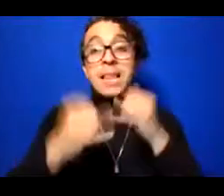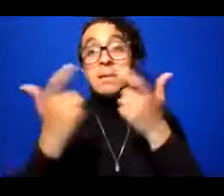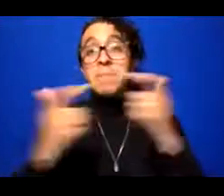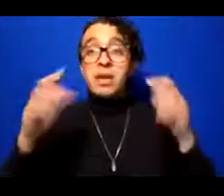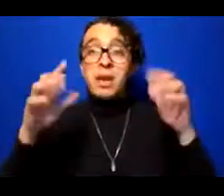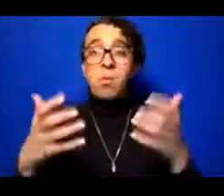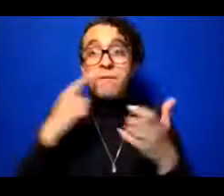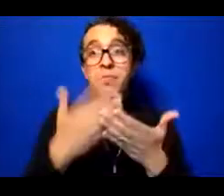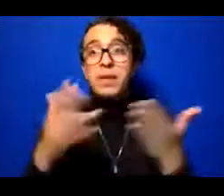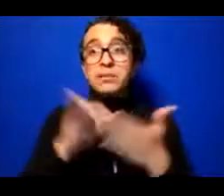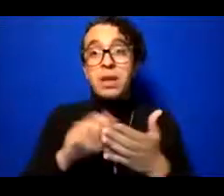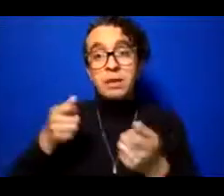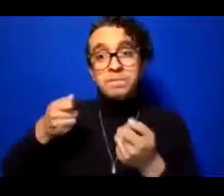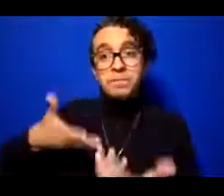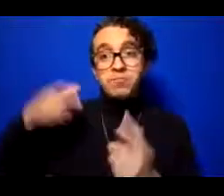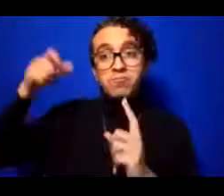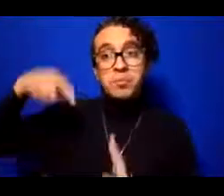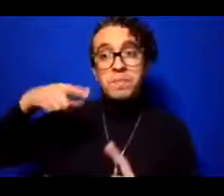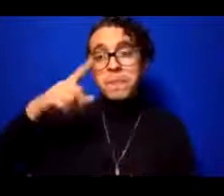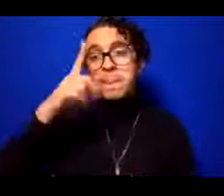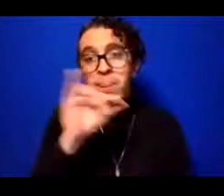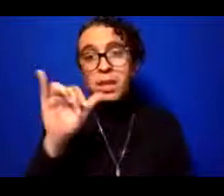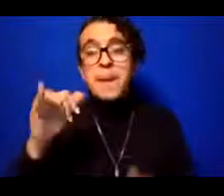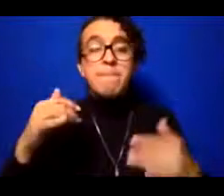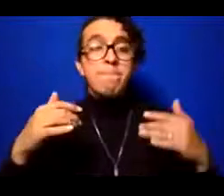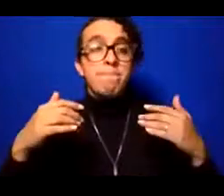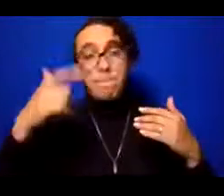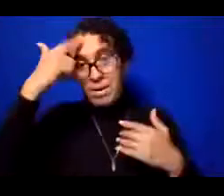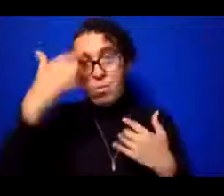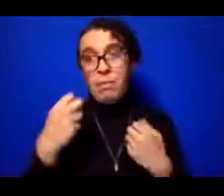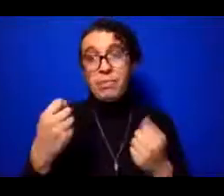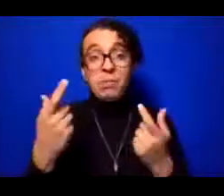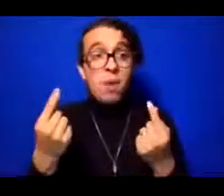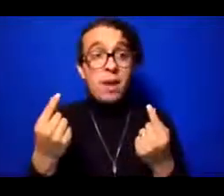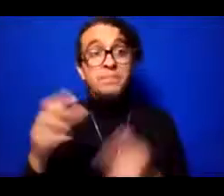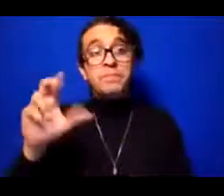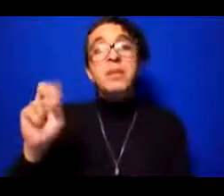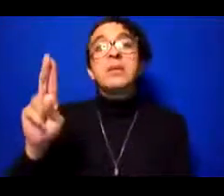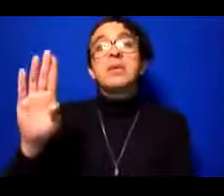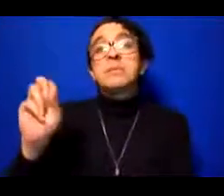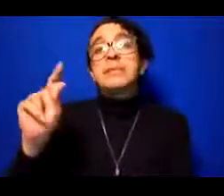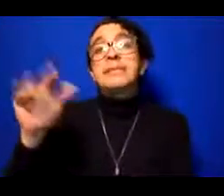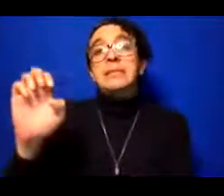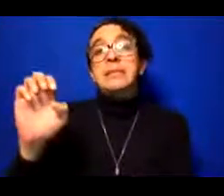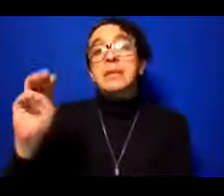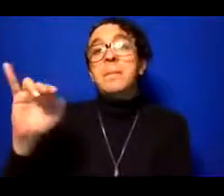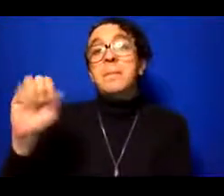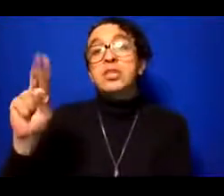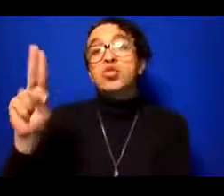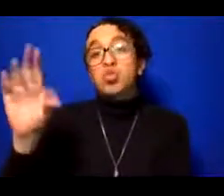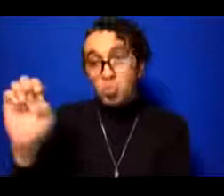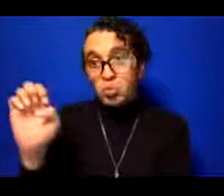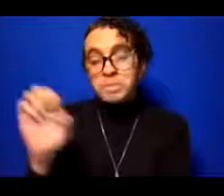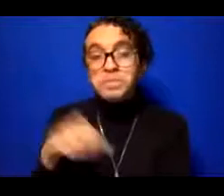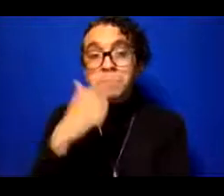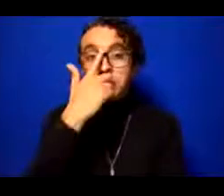things that can contribute or look like mental health issues that may or may not be is substance misuse. And usually